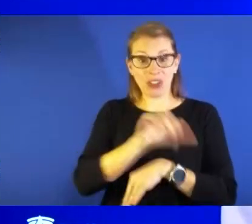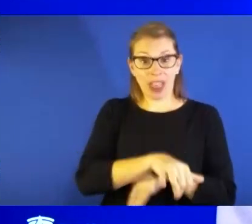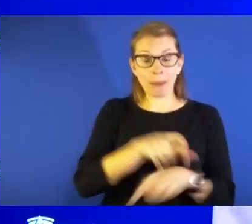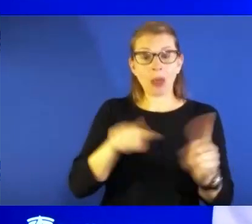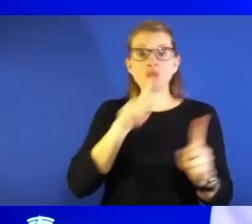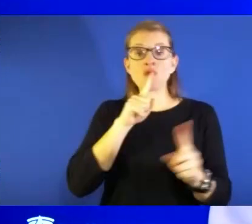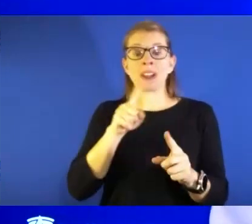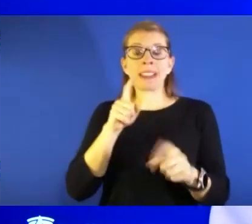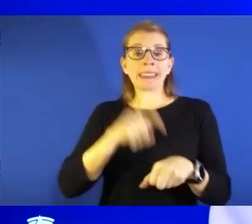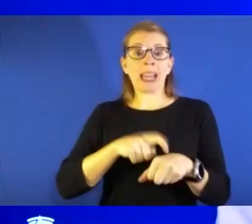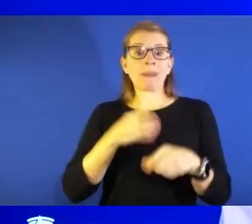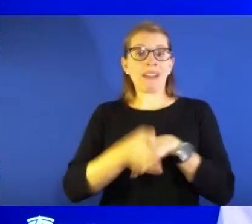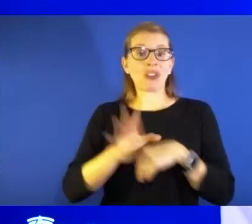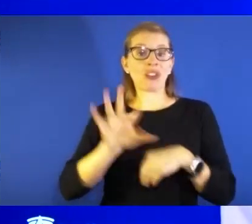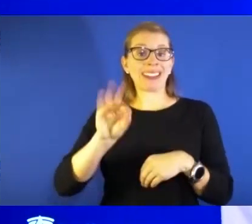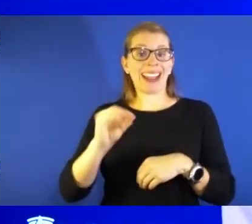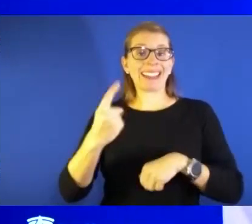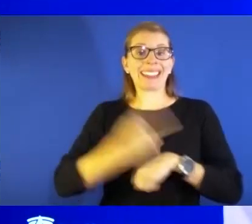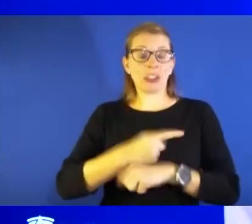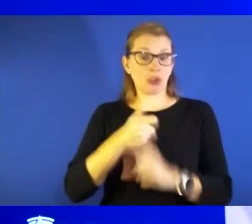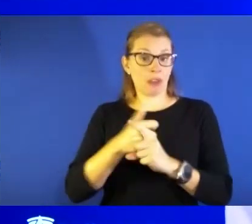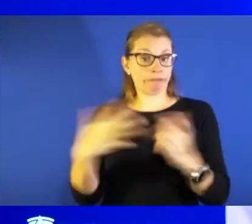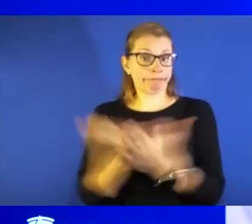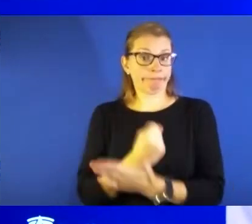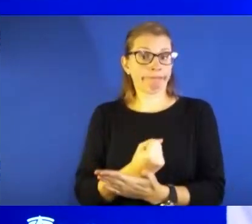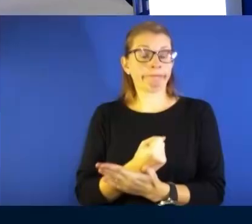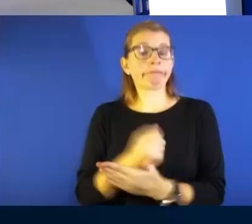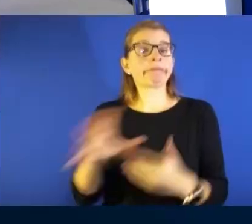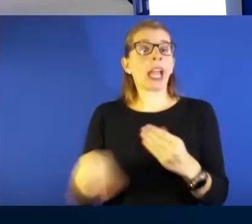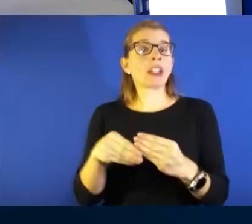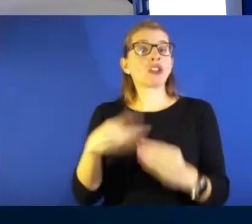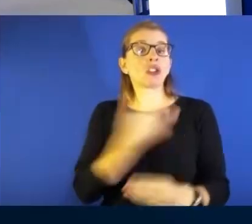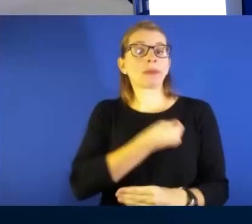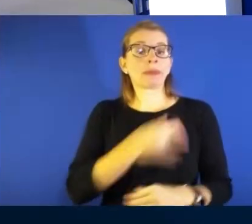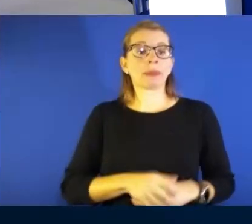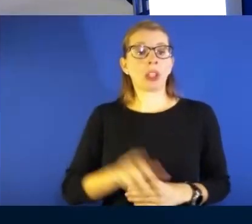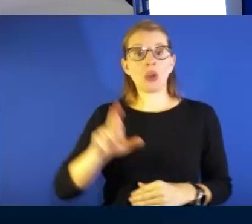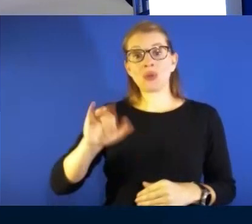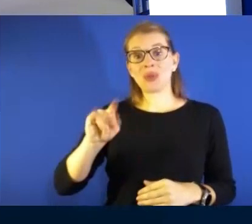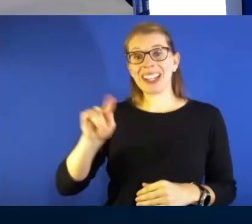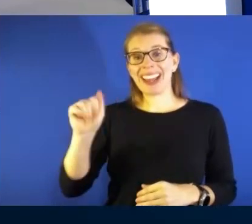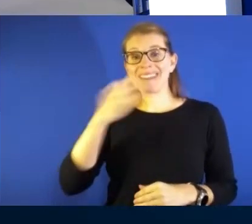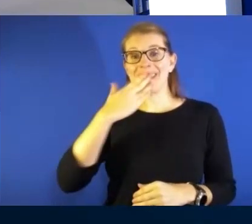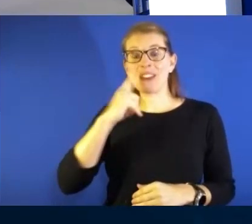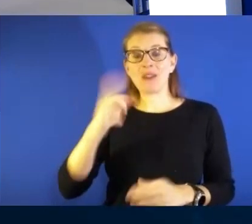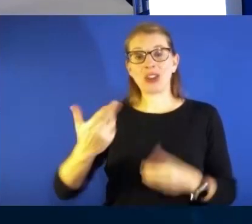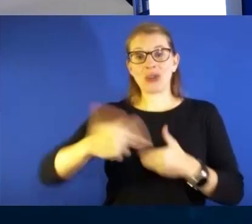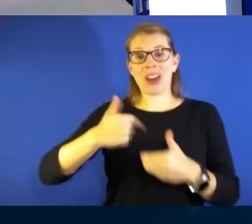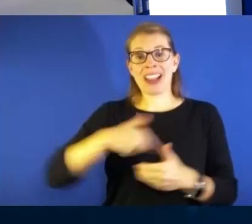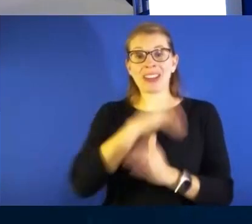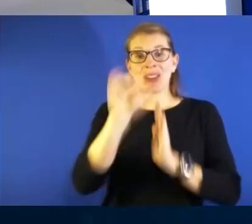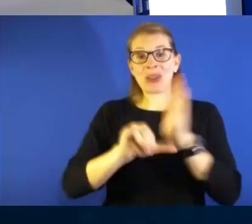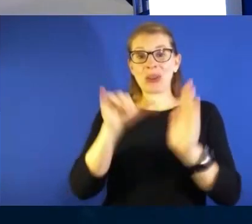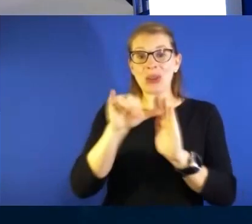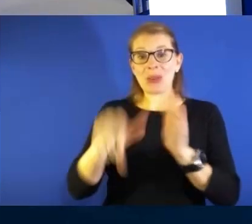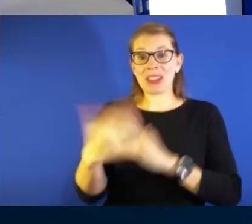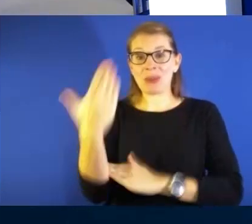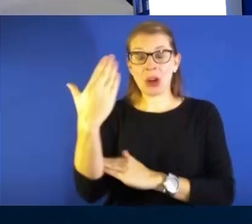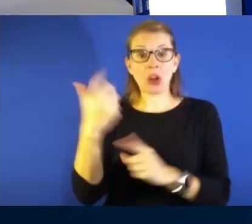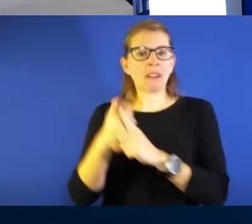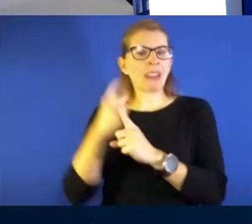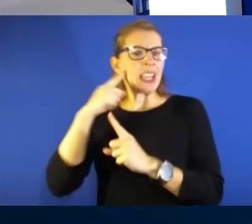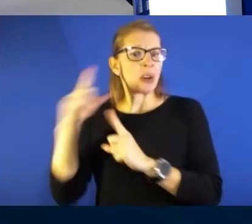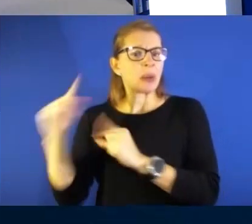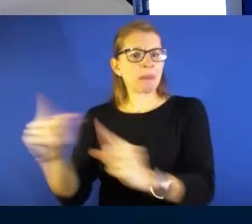90 days, you're able to go get that additional dosing. Rita, thank you so much for joining us on YouTube this morning. She's hearing a lot about whooping